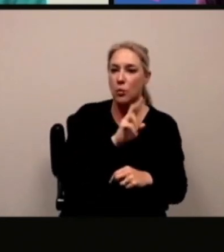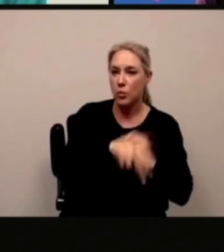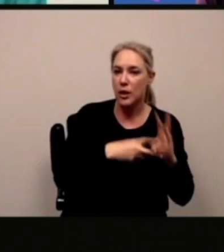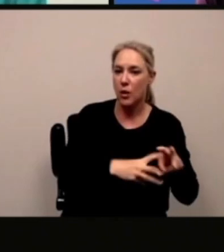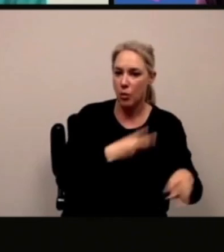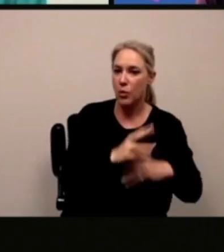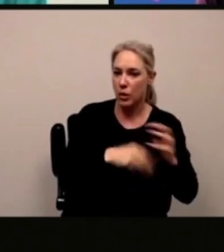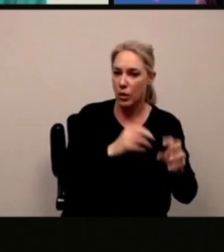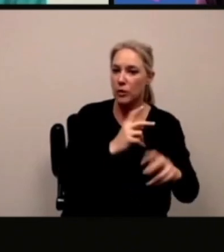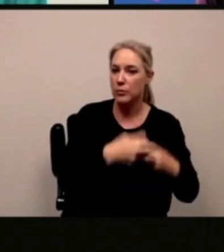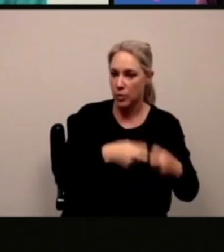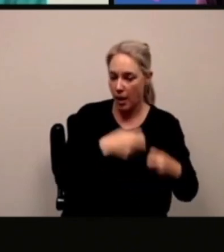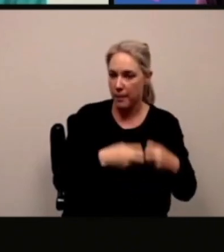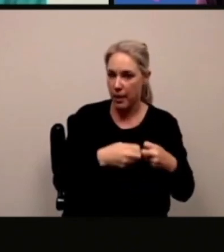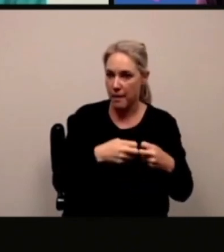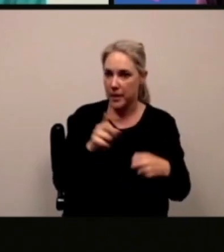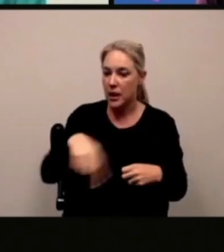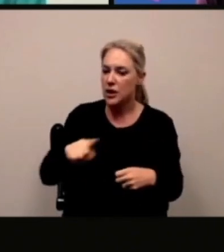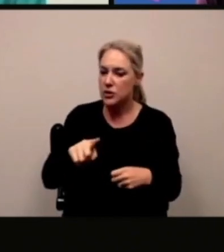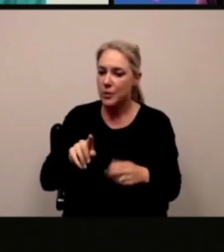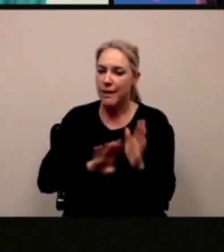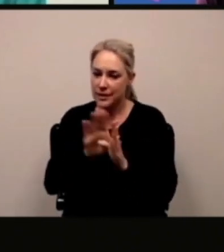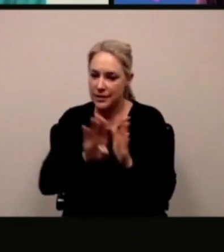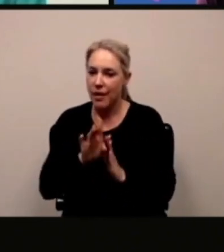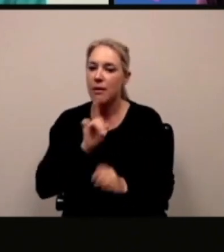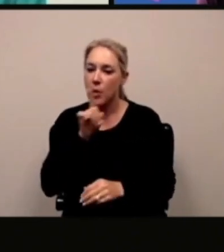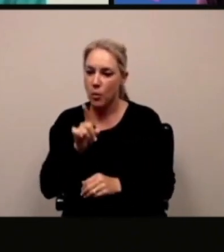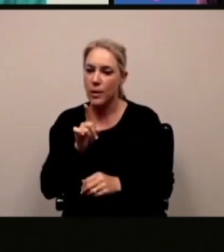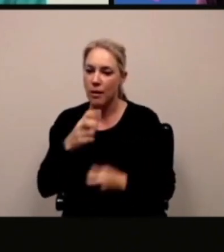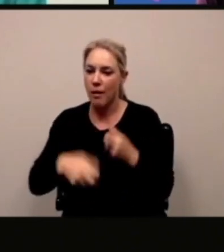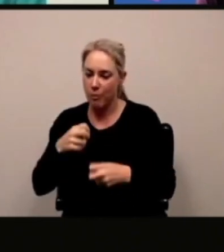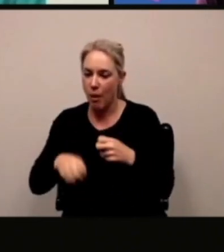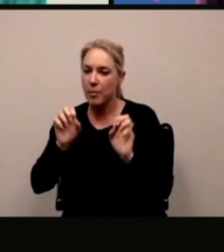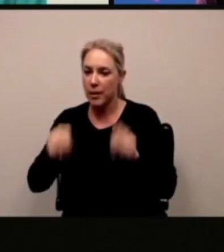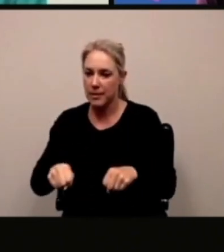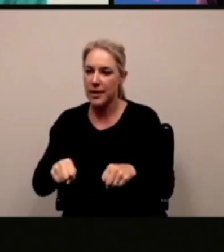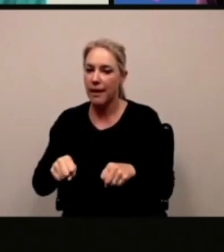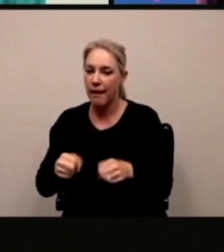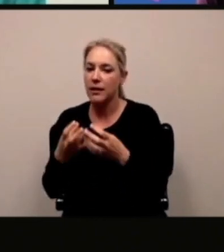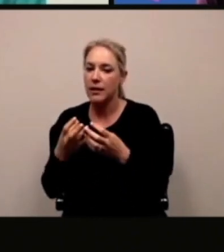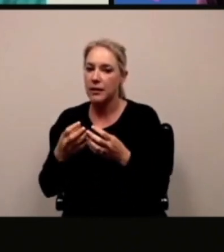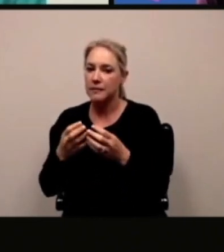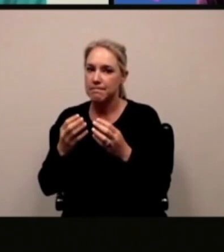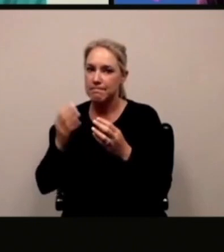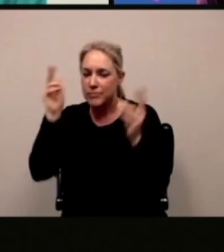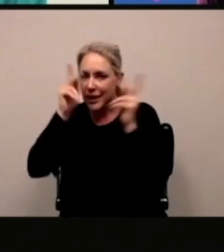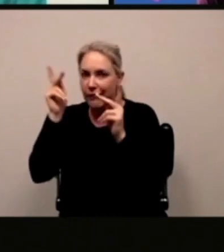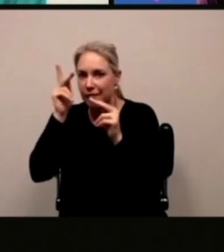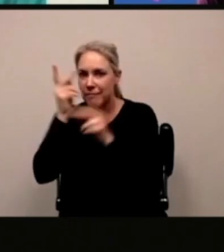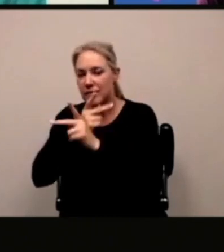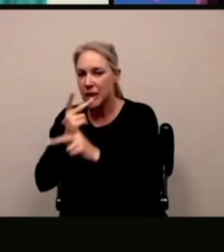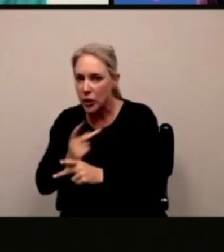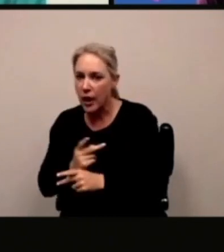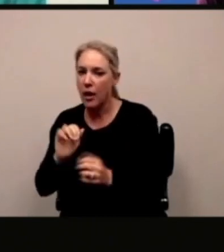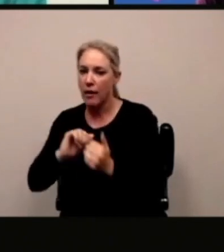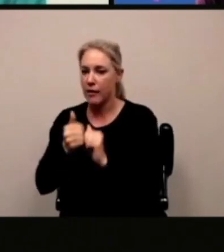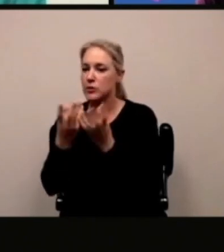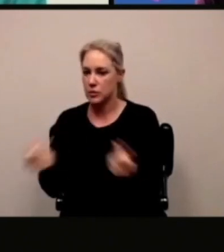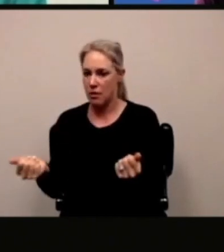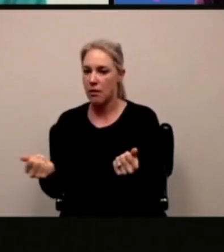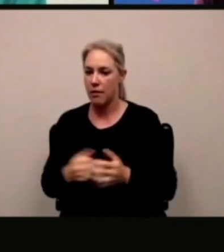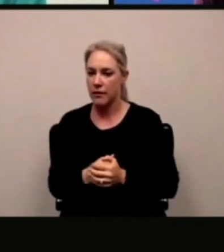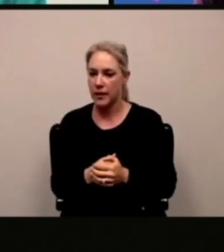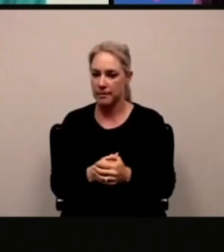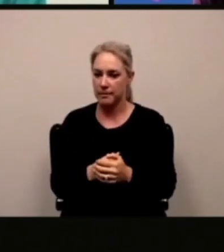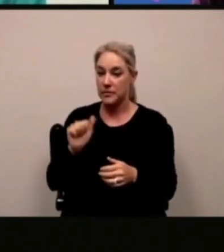problem and how they would resolve that problem. All right, thank you very much. For the sake of time, because we're looking at like about